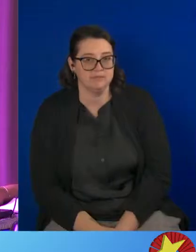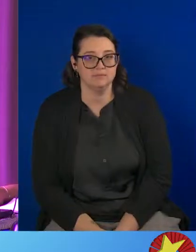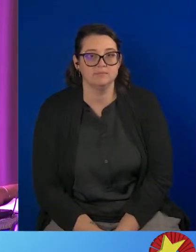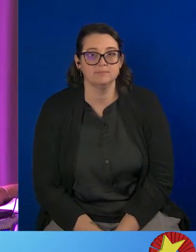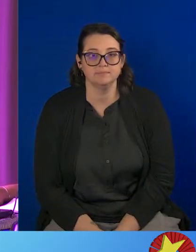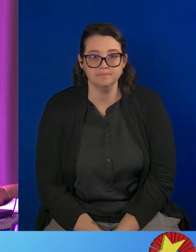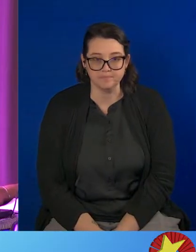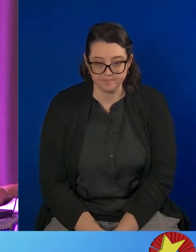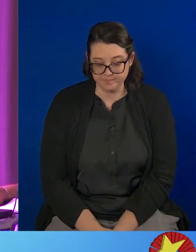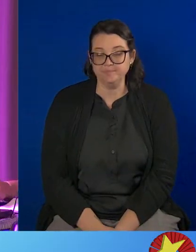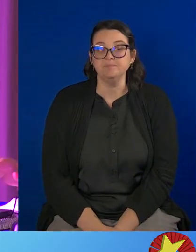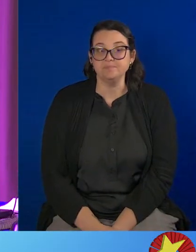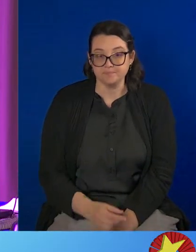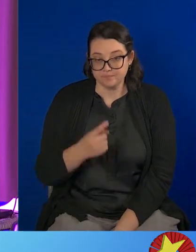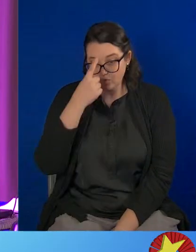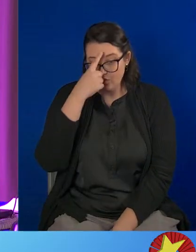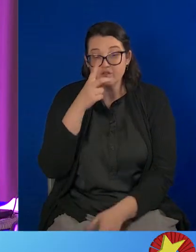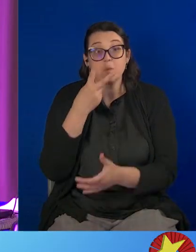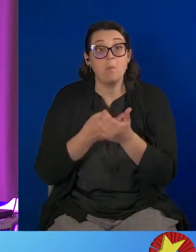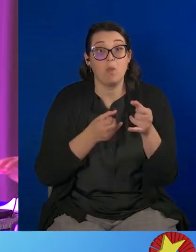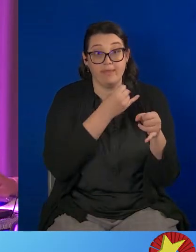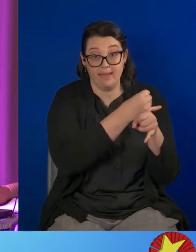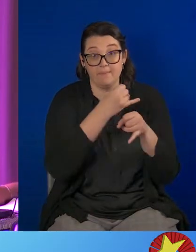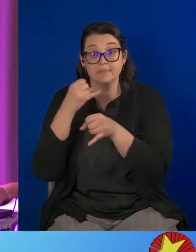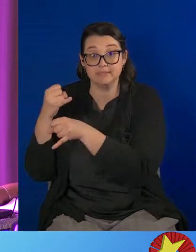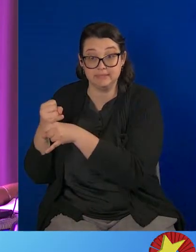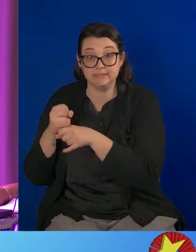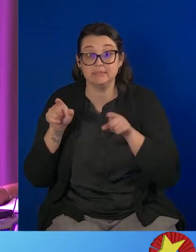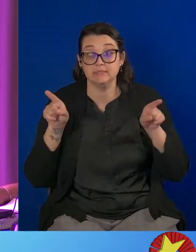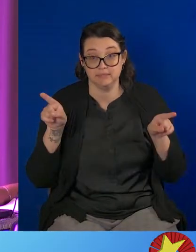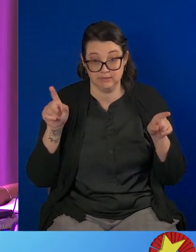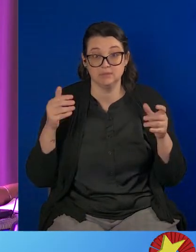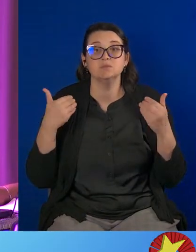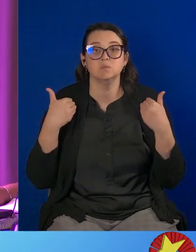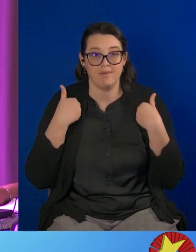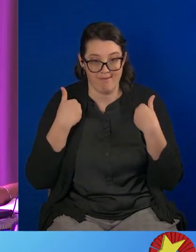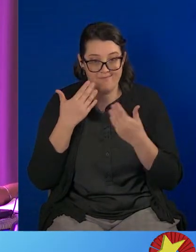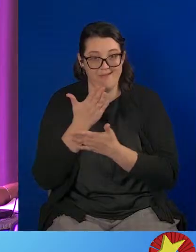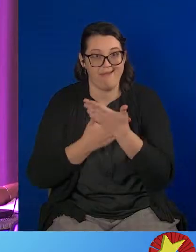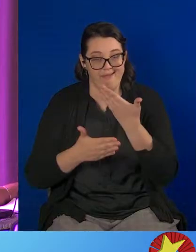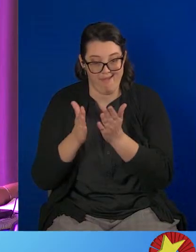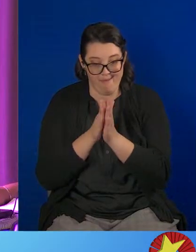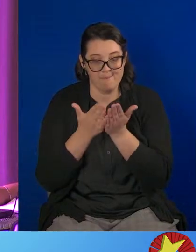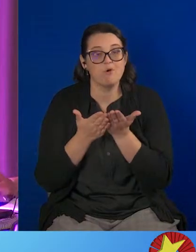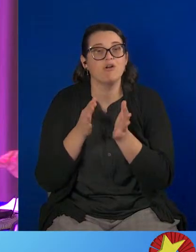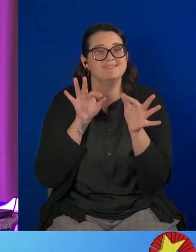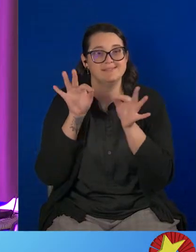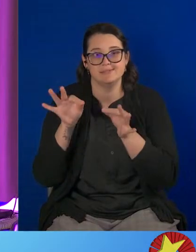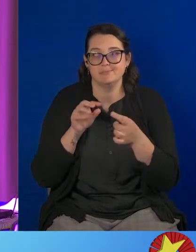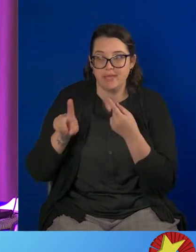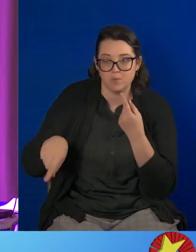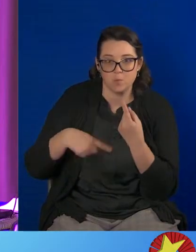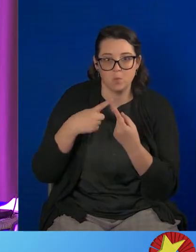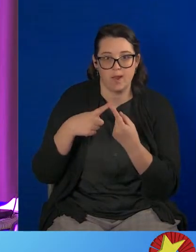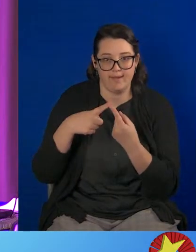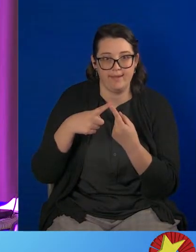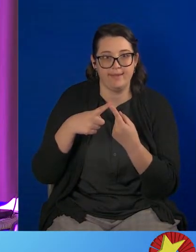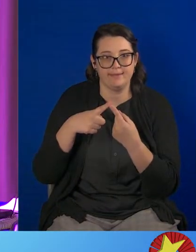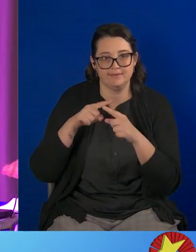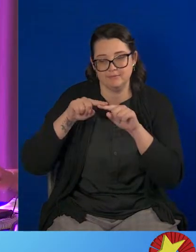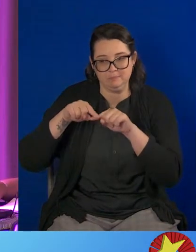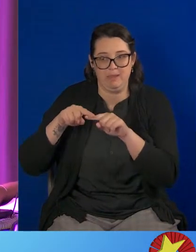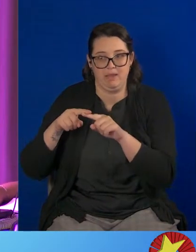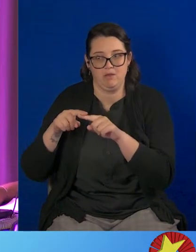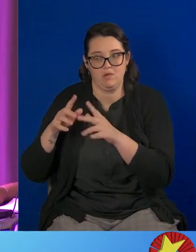So for both of our campuses, we do have in our handbooks when it would state, based on the violation,